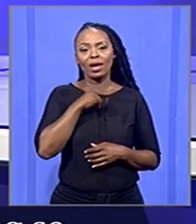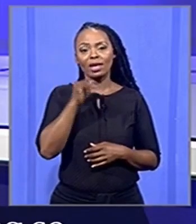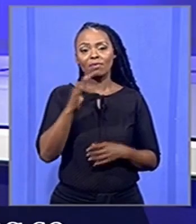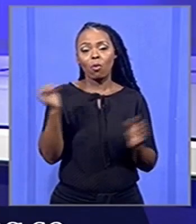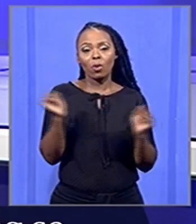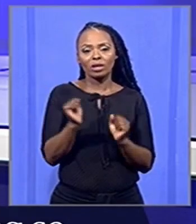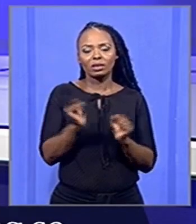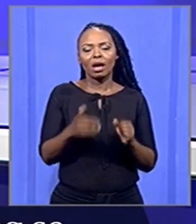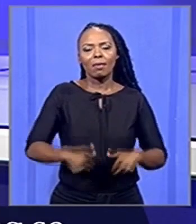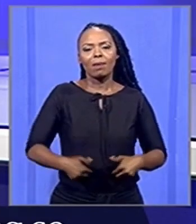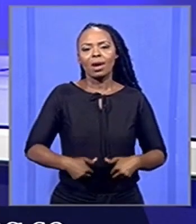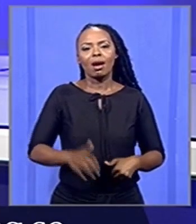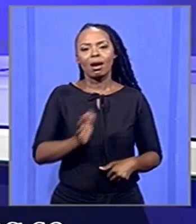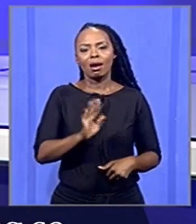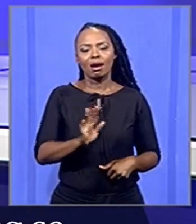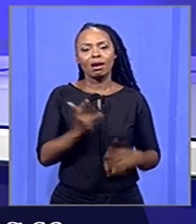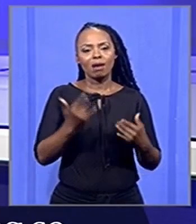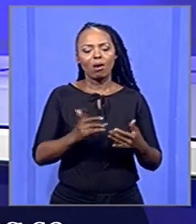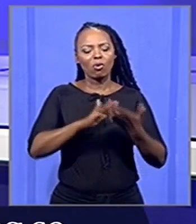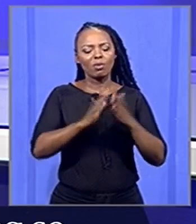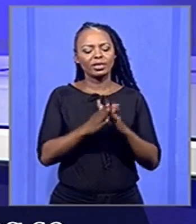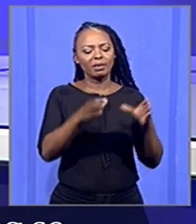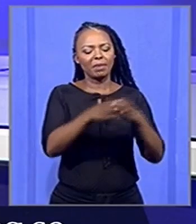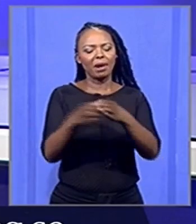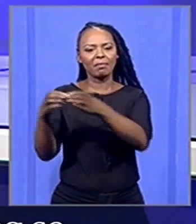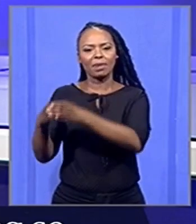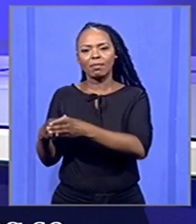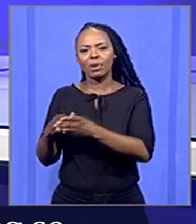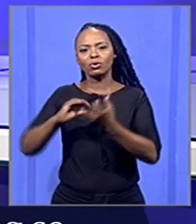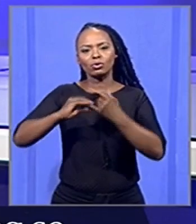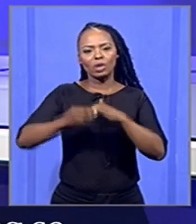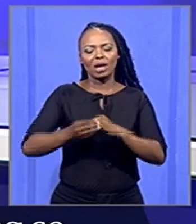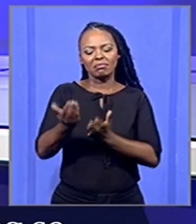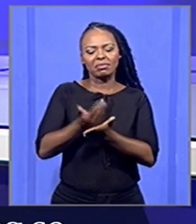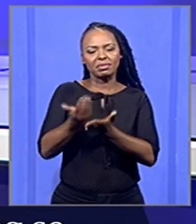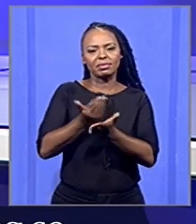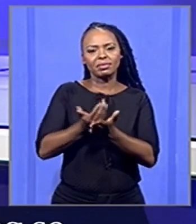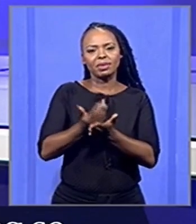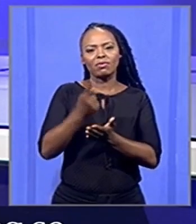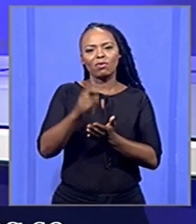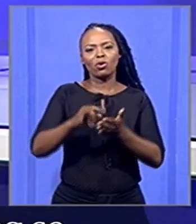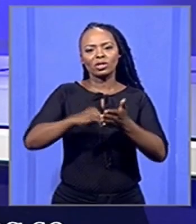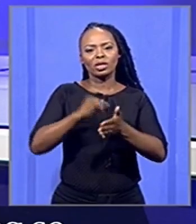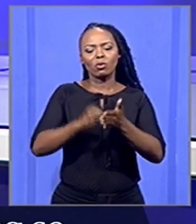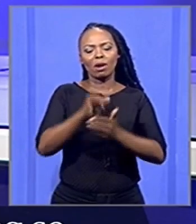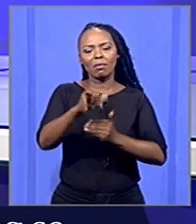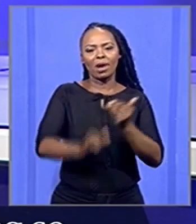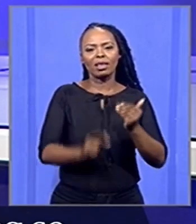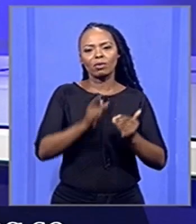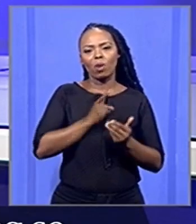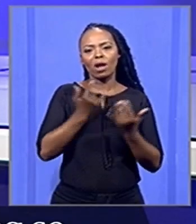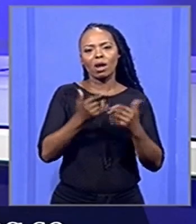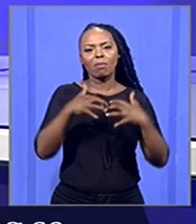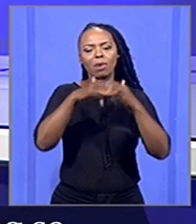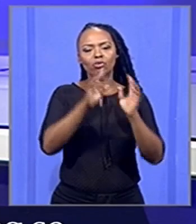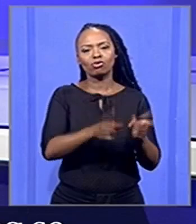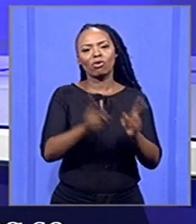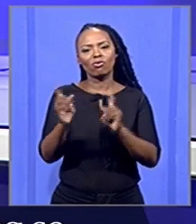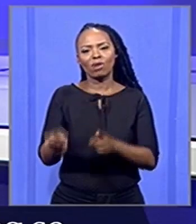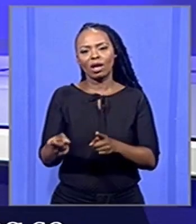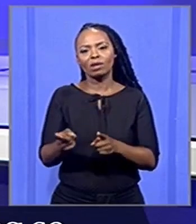le ona a ipopile ngatana ete go boloka sehla se thata sa kgwedi ya Janaware ka go itlhamela